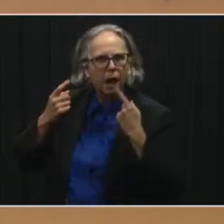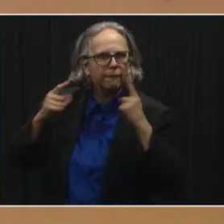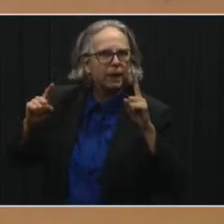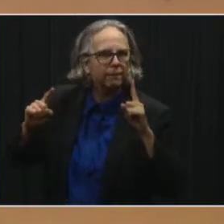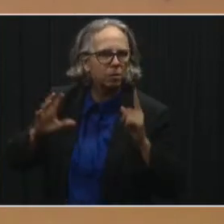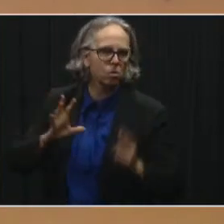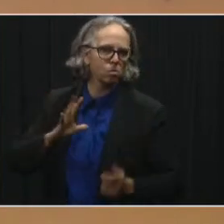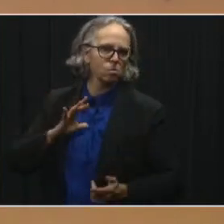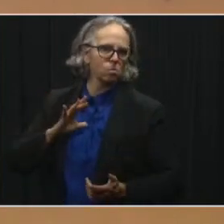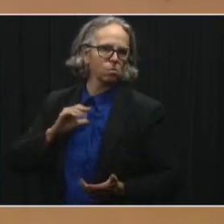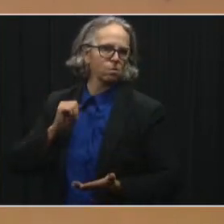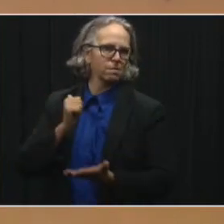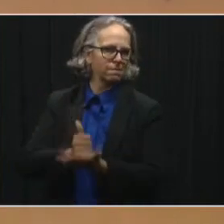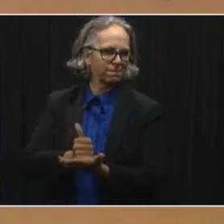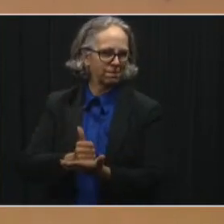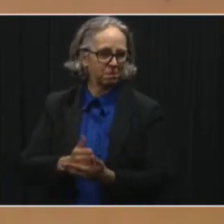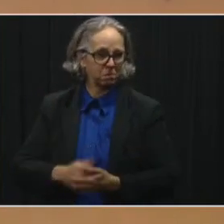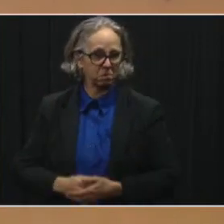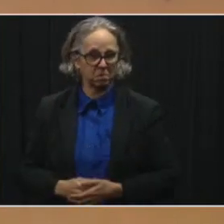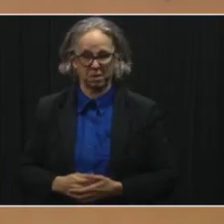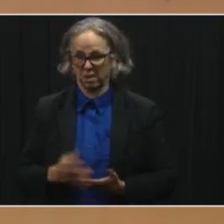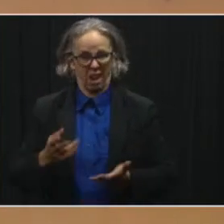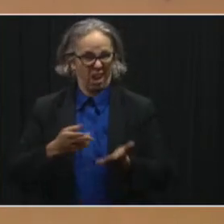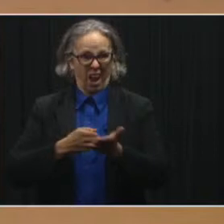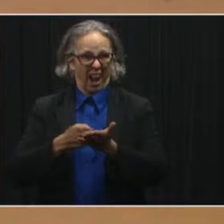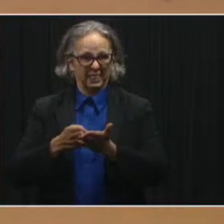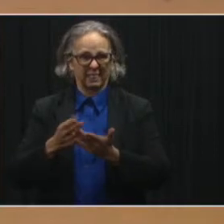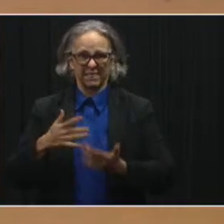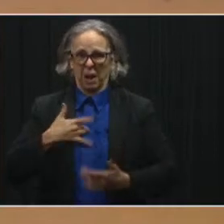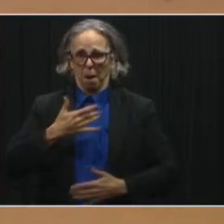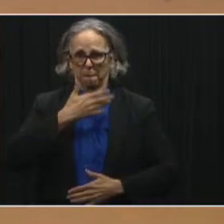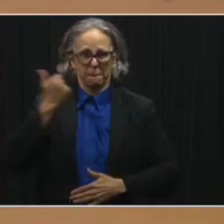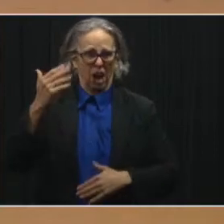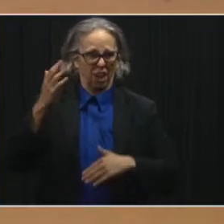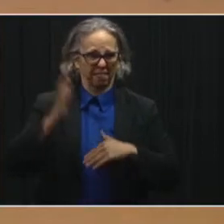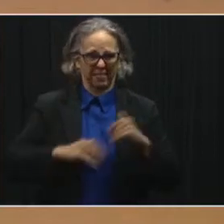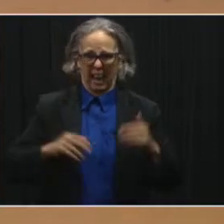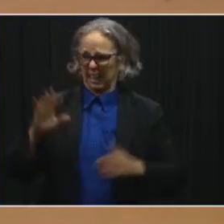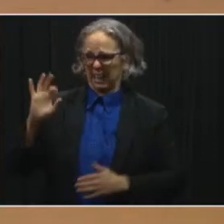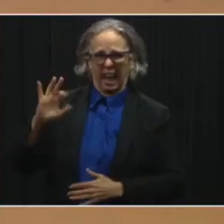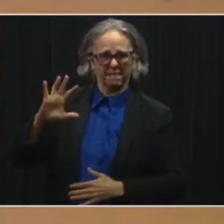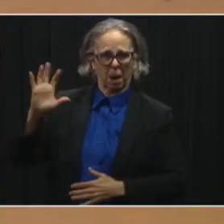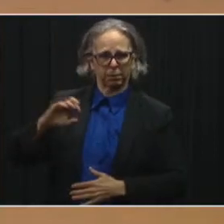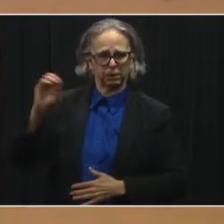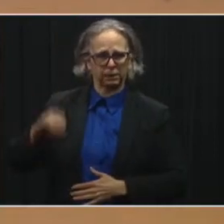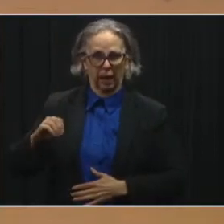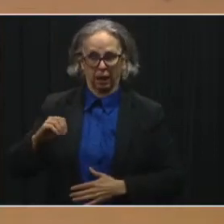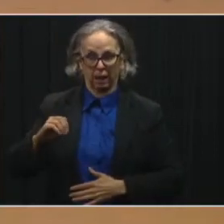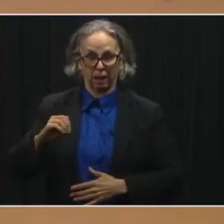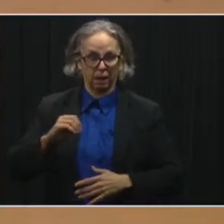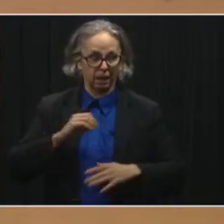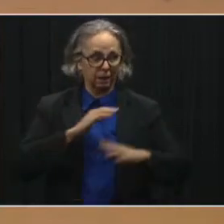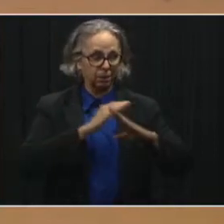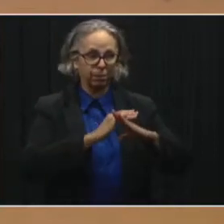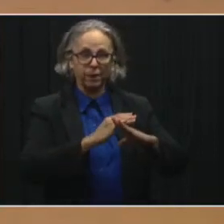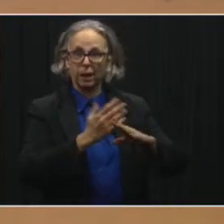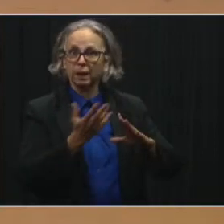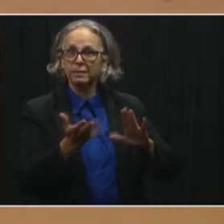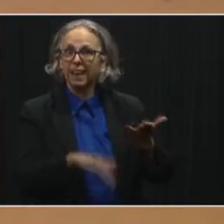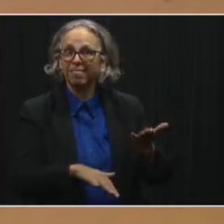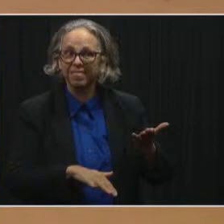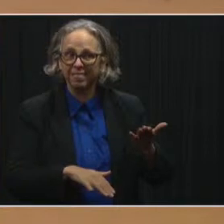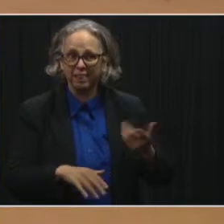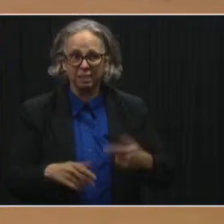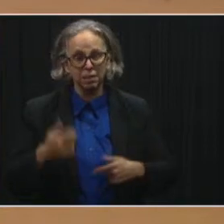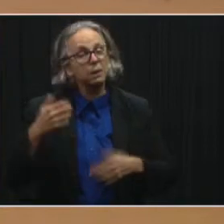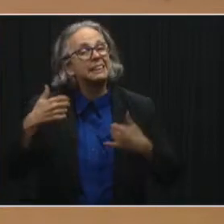deaths better than 95%. But you still have an opportunity or a chance that you may get infected.